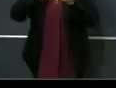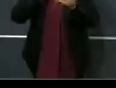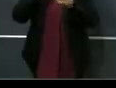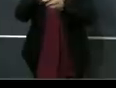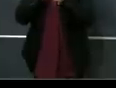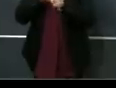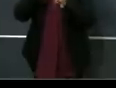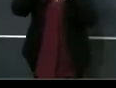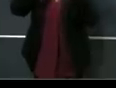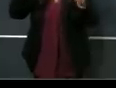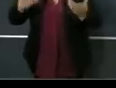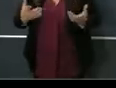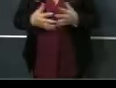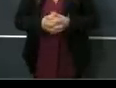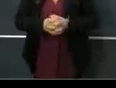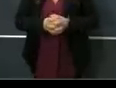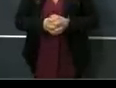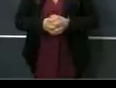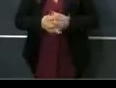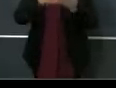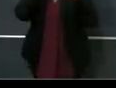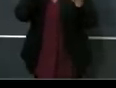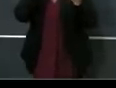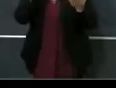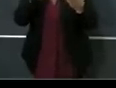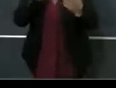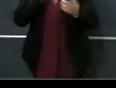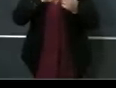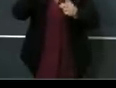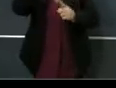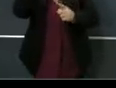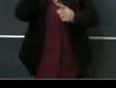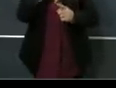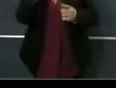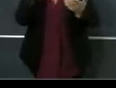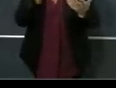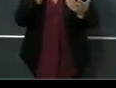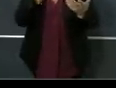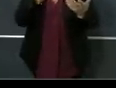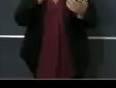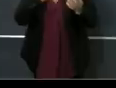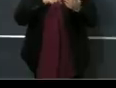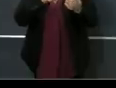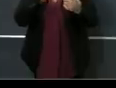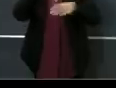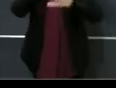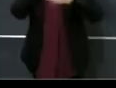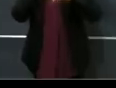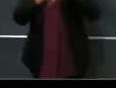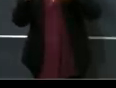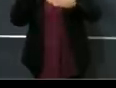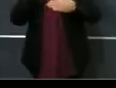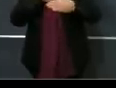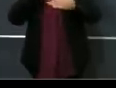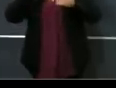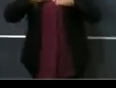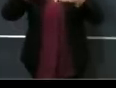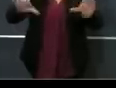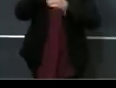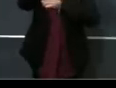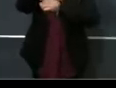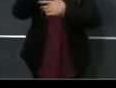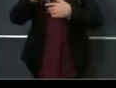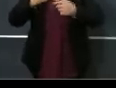can follow it on Facebook Live. Again, great thanks to the governor for making this call to action and asking those who hear about